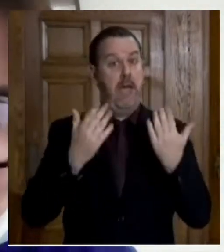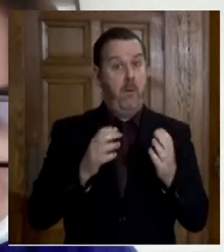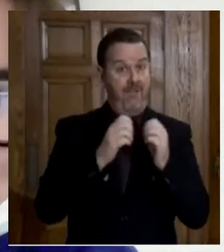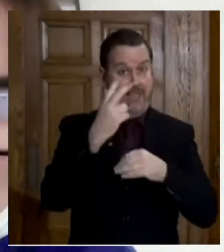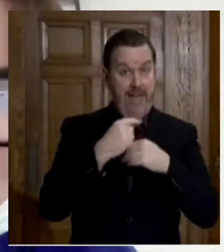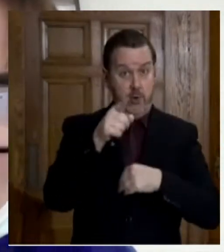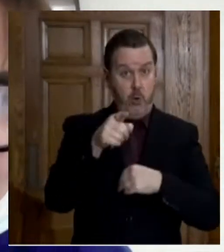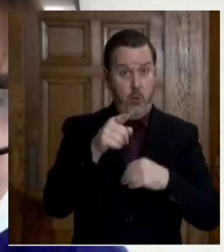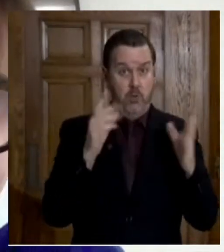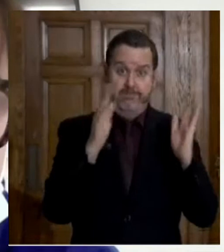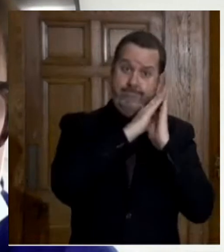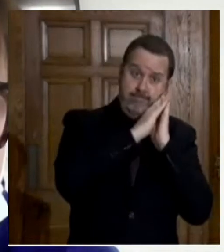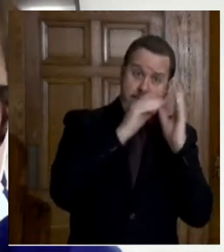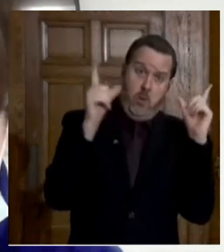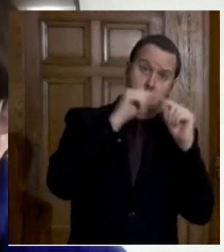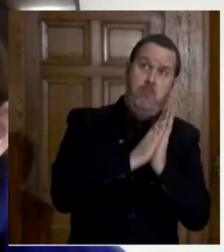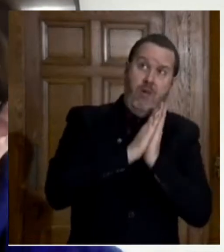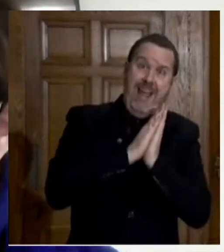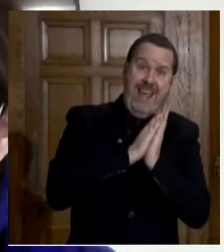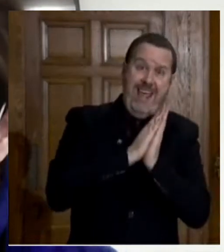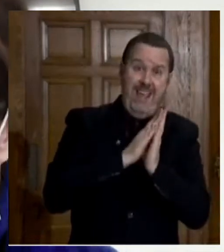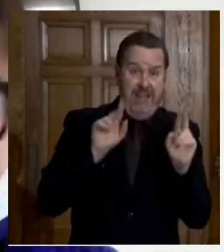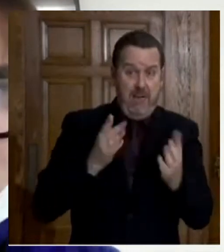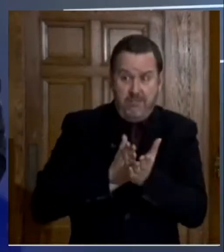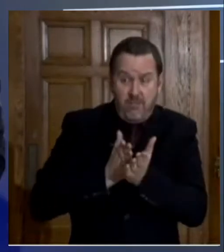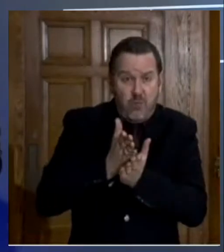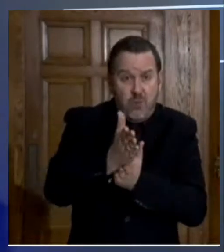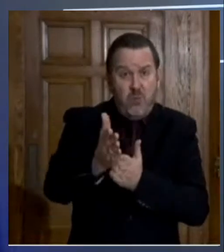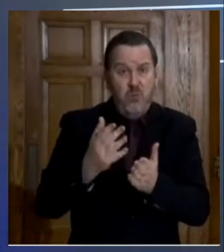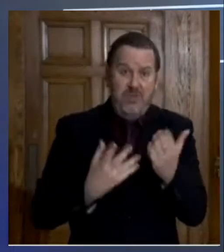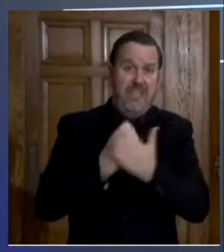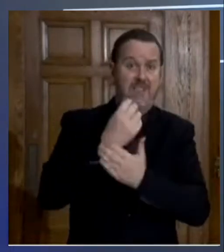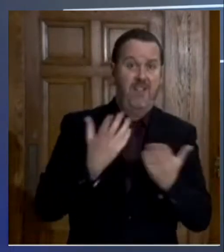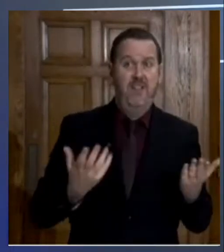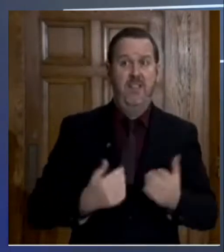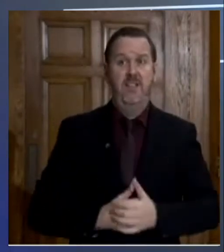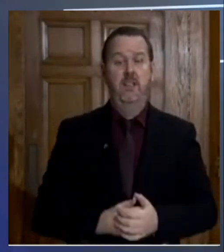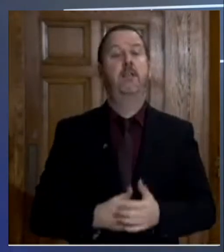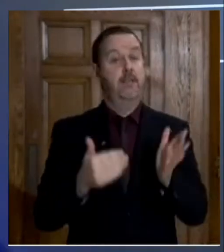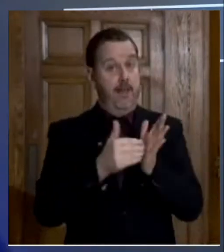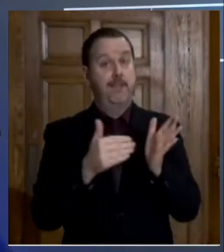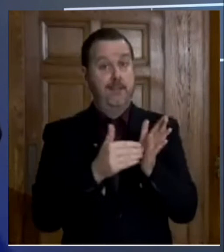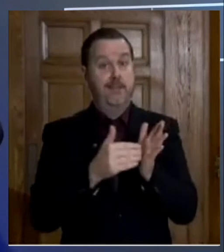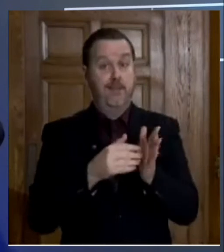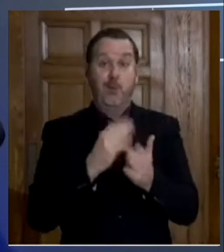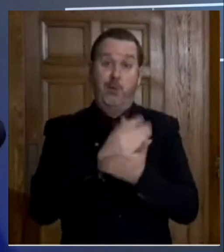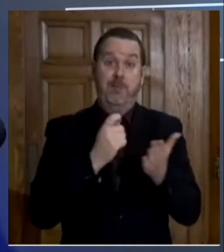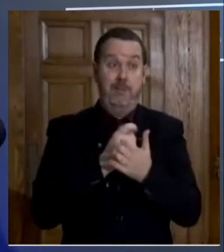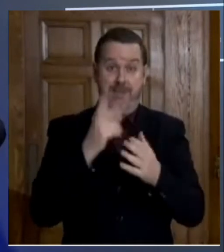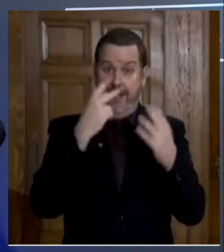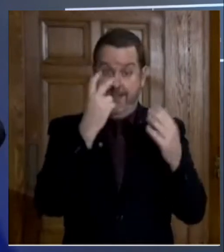praying the system can get through this? Yes, Sharon, I am. and that's when I get to close my eyes at night and when I